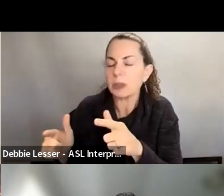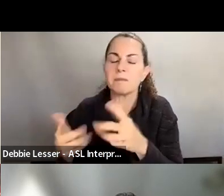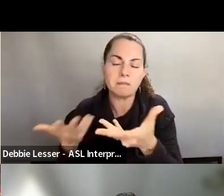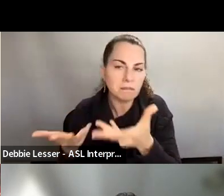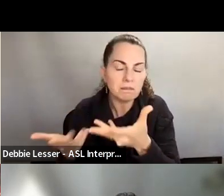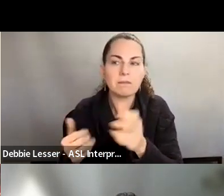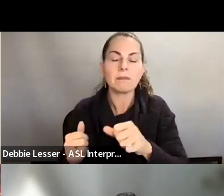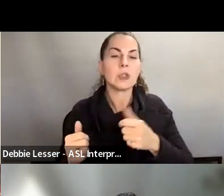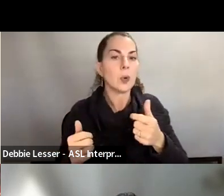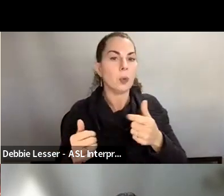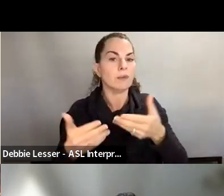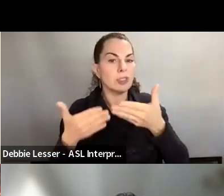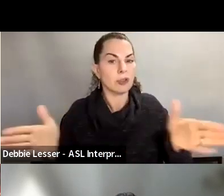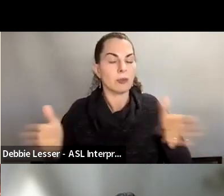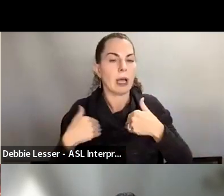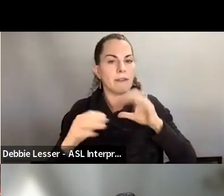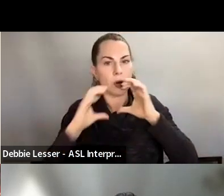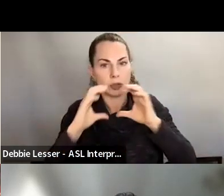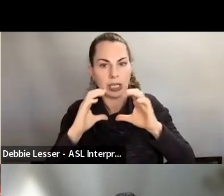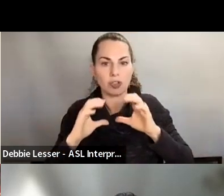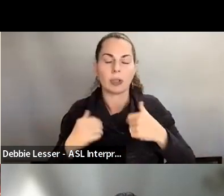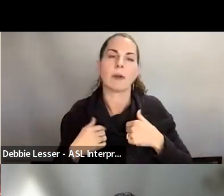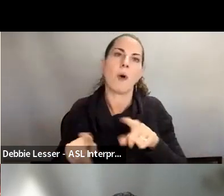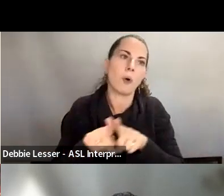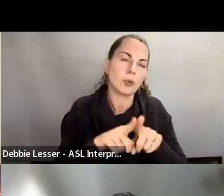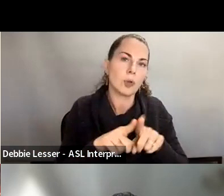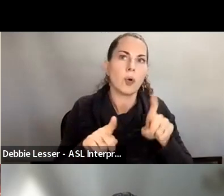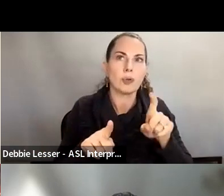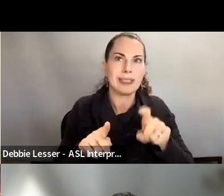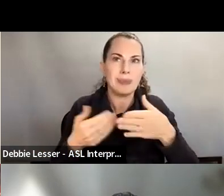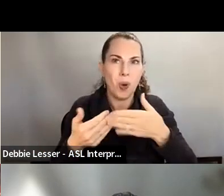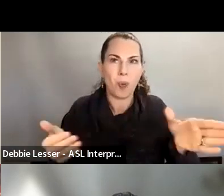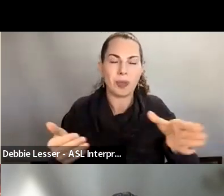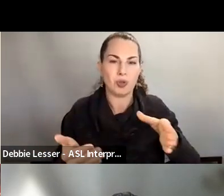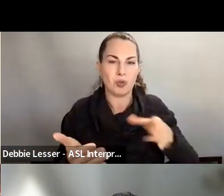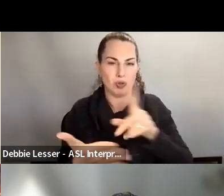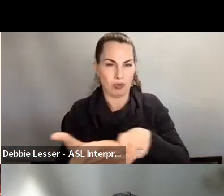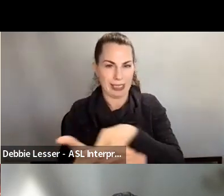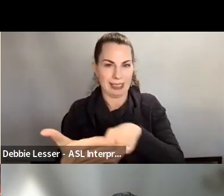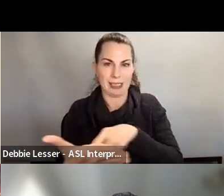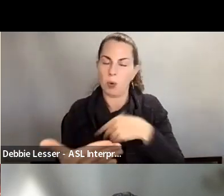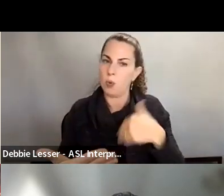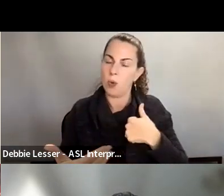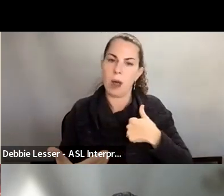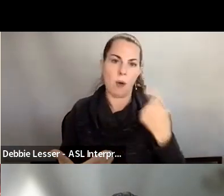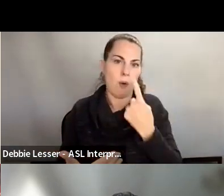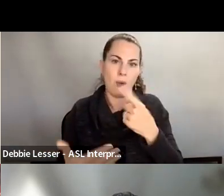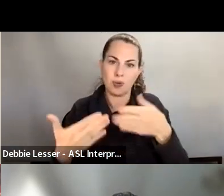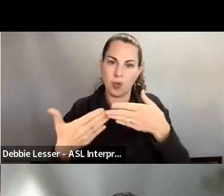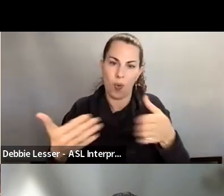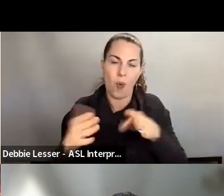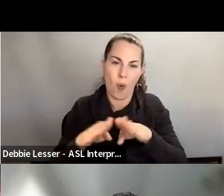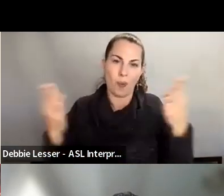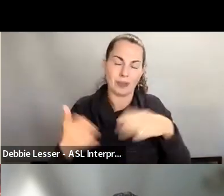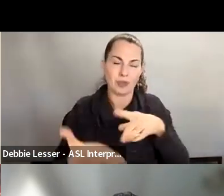being open to criticism. Oh my gosh, I was open to such criticism, but holding your ground. You cannot